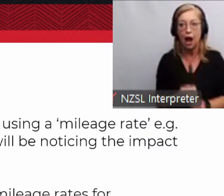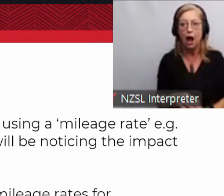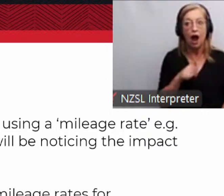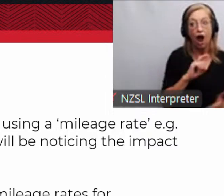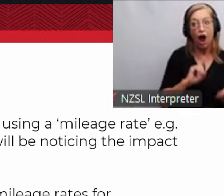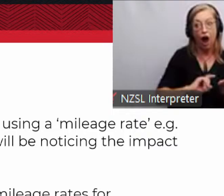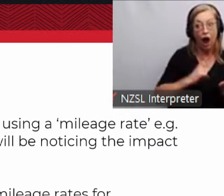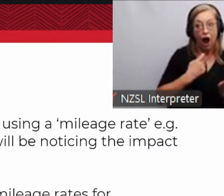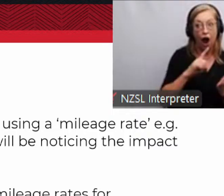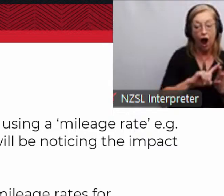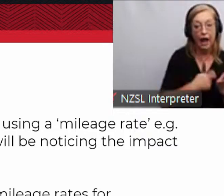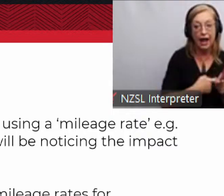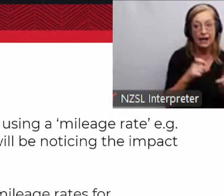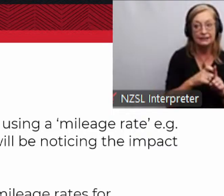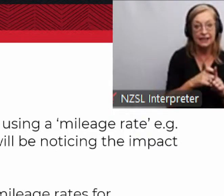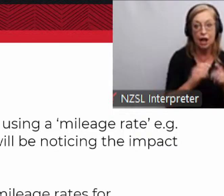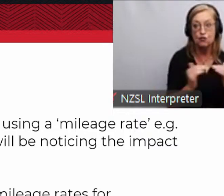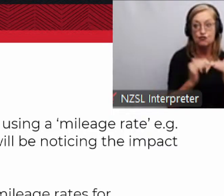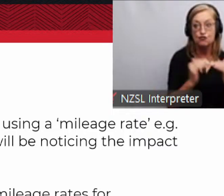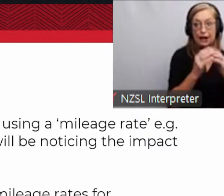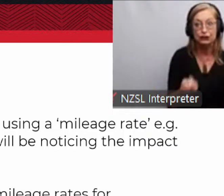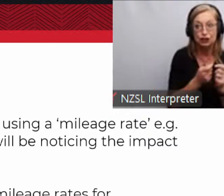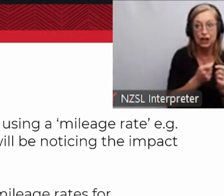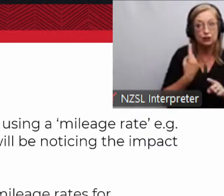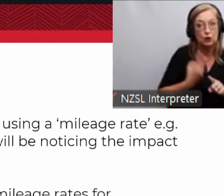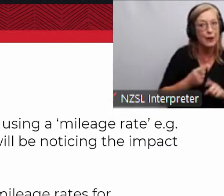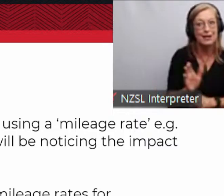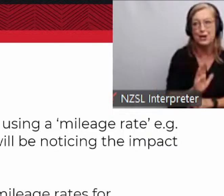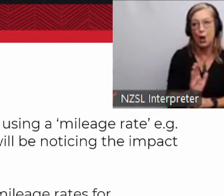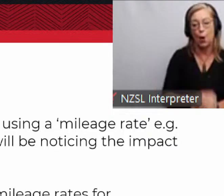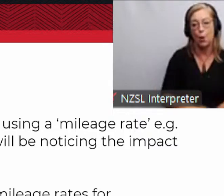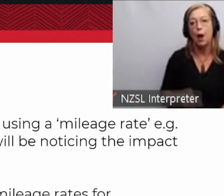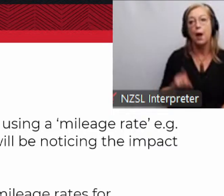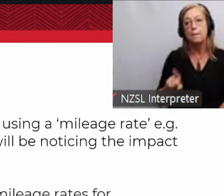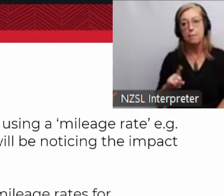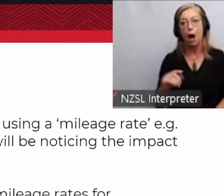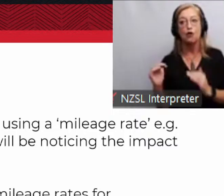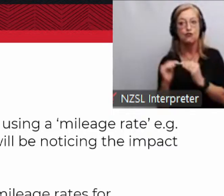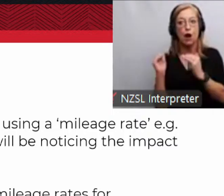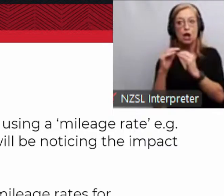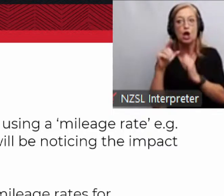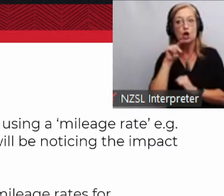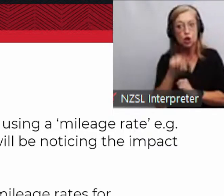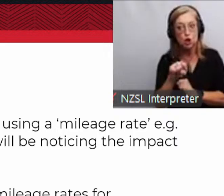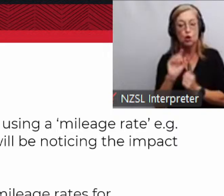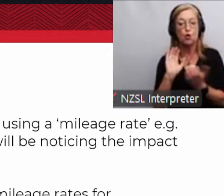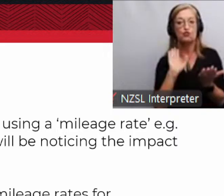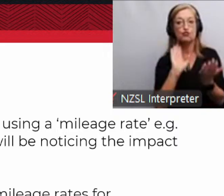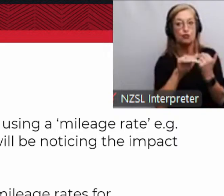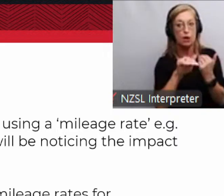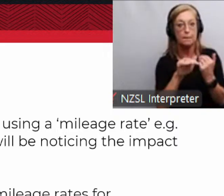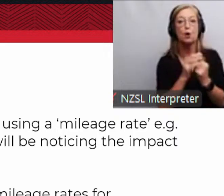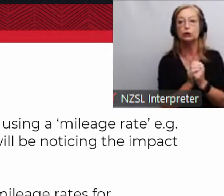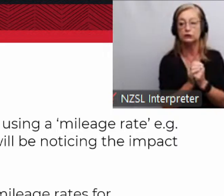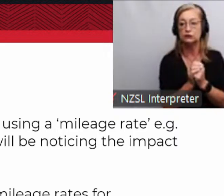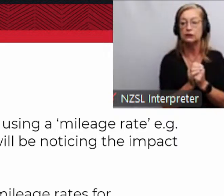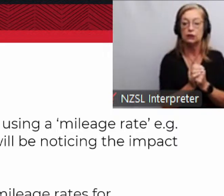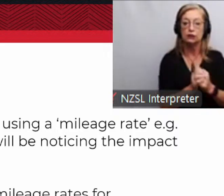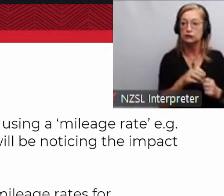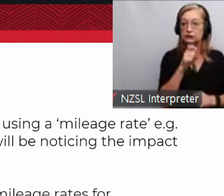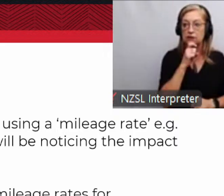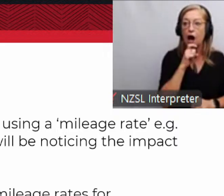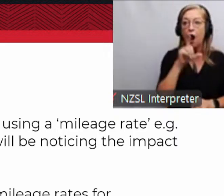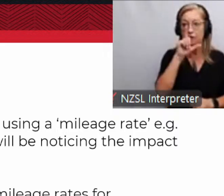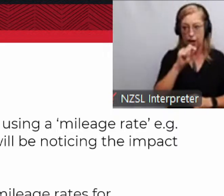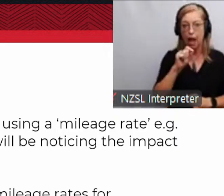respond. But the rate that you use to reimburse your employees can actually be set by you as the employer. So